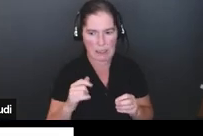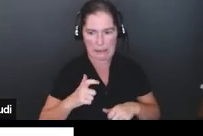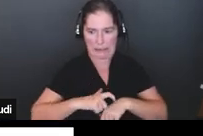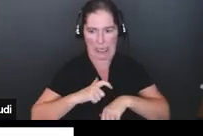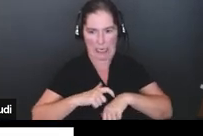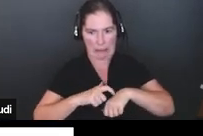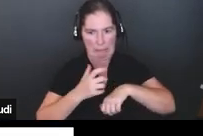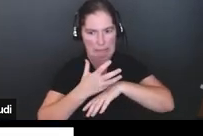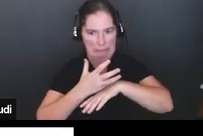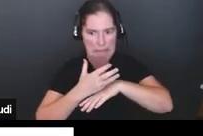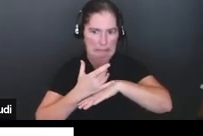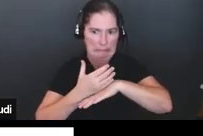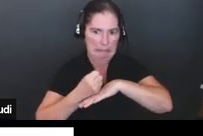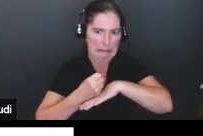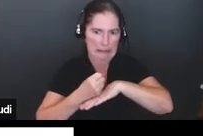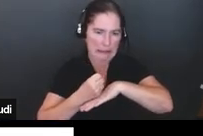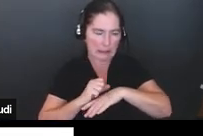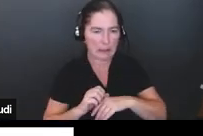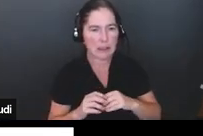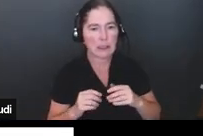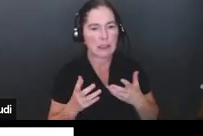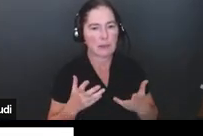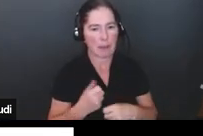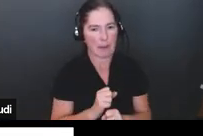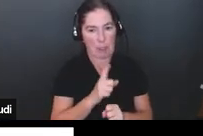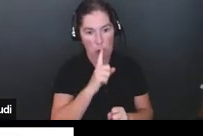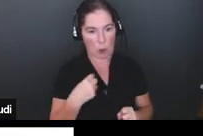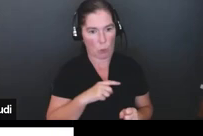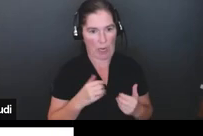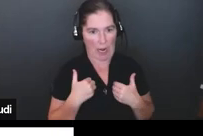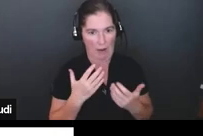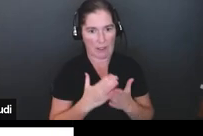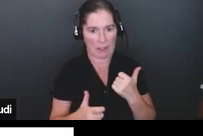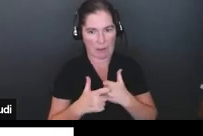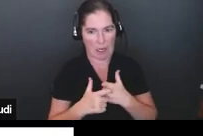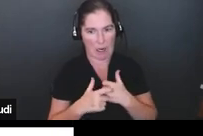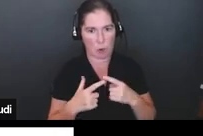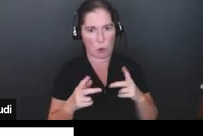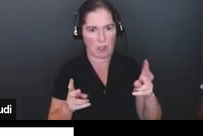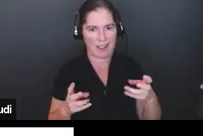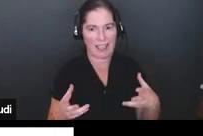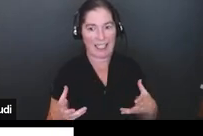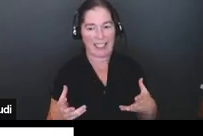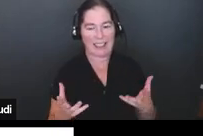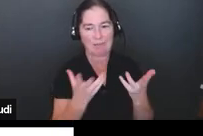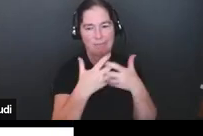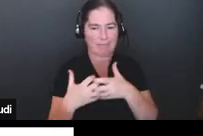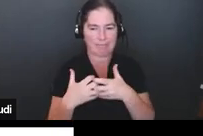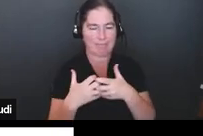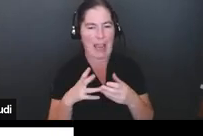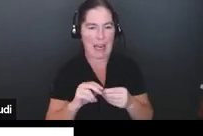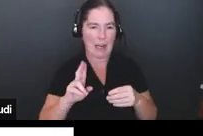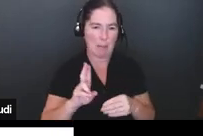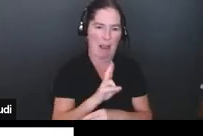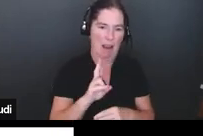time and I want to be mindful of making sure that we have some time to synthesize and apply.